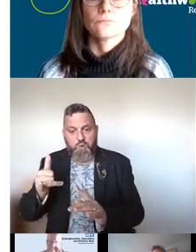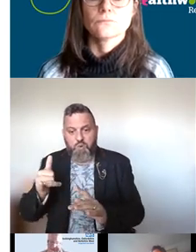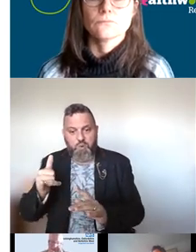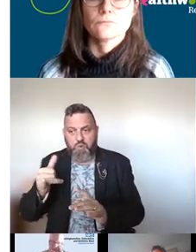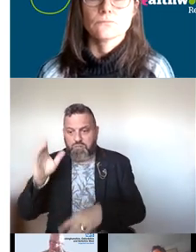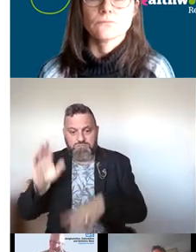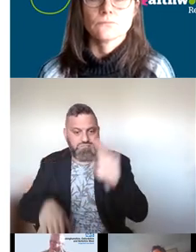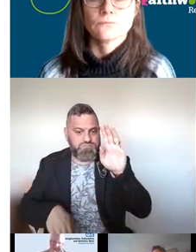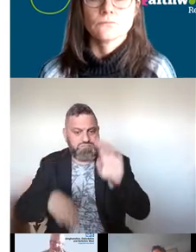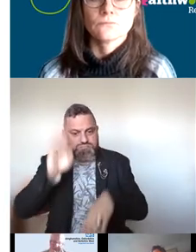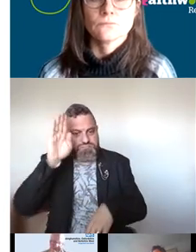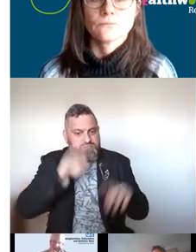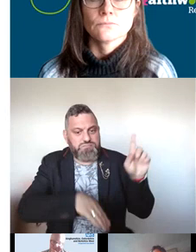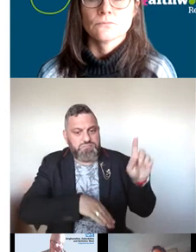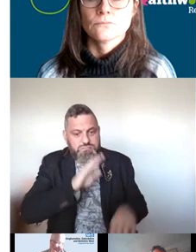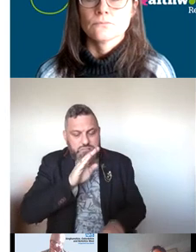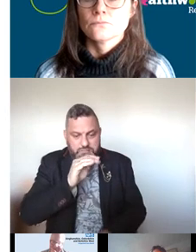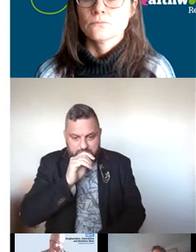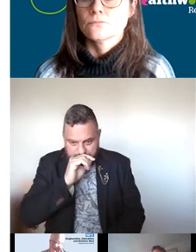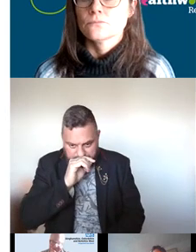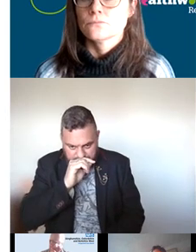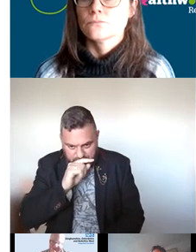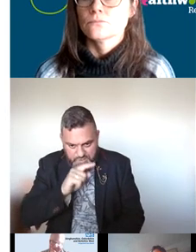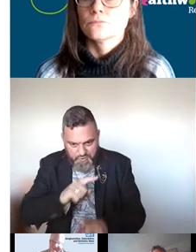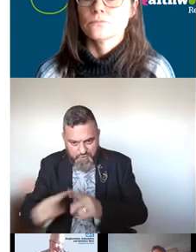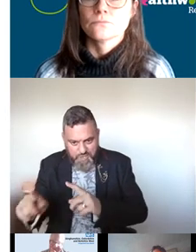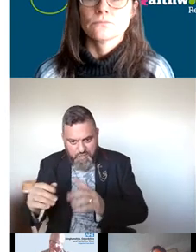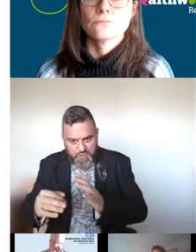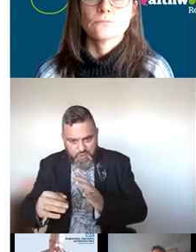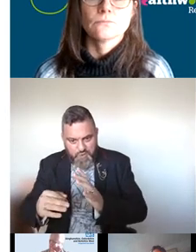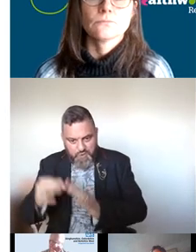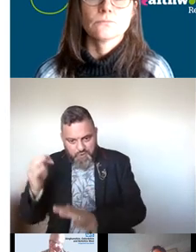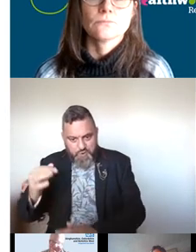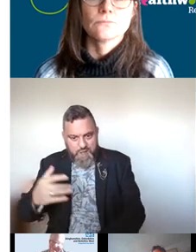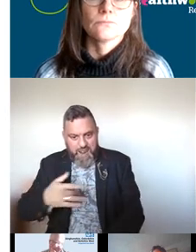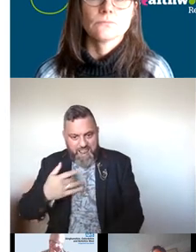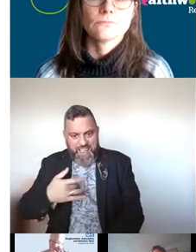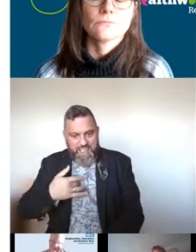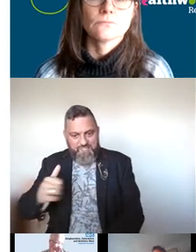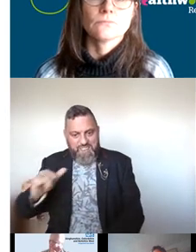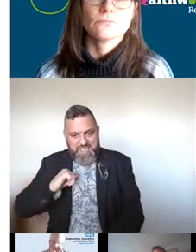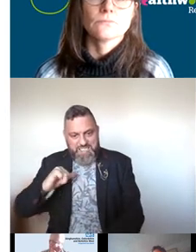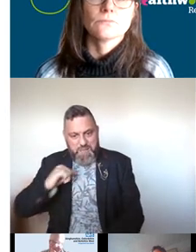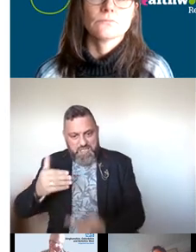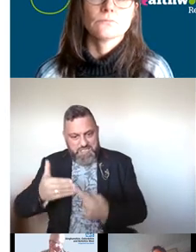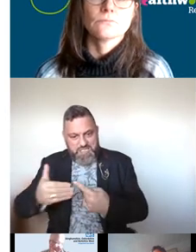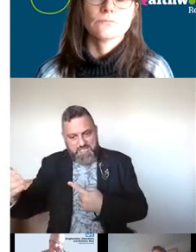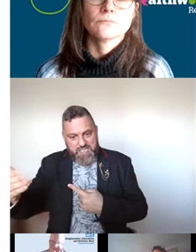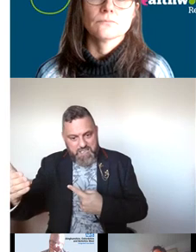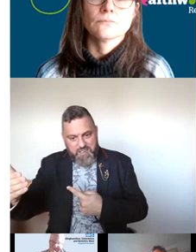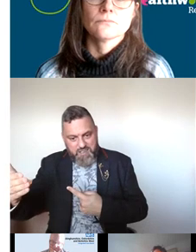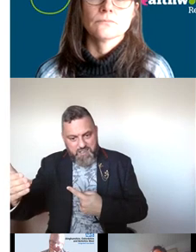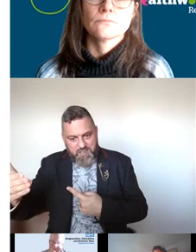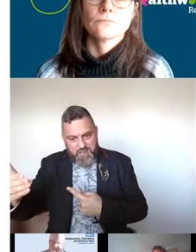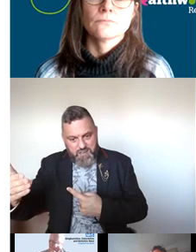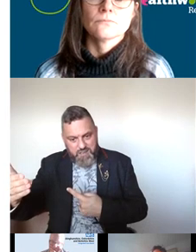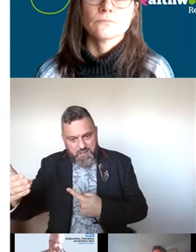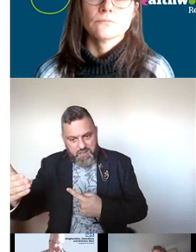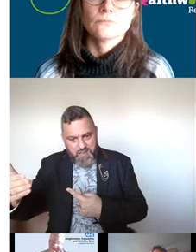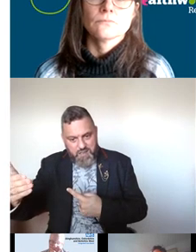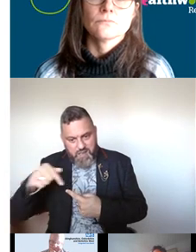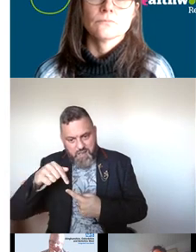have these in common about increasing life expectancy, but more importantly, about how we close the gap in the number of